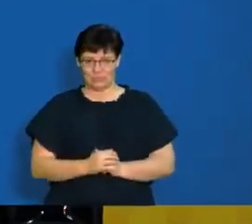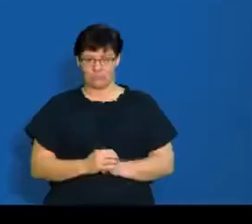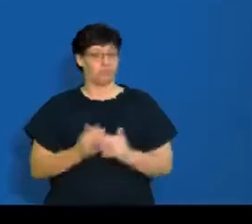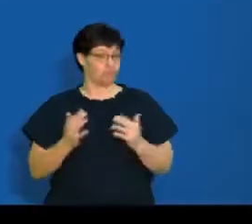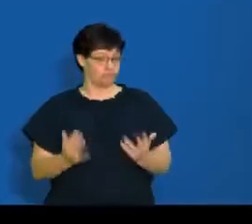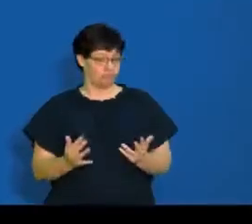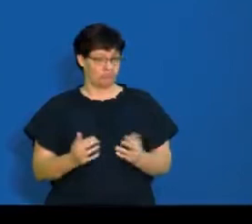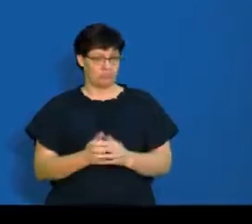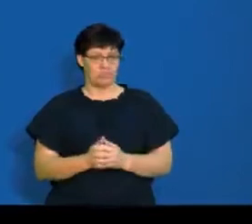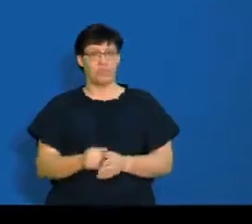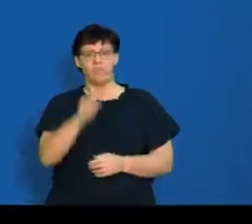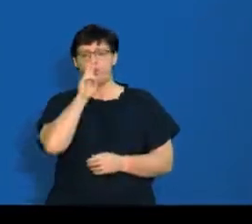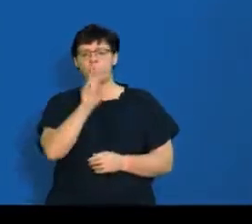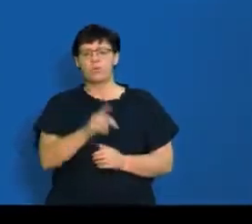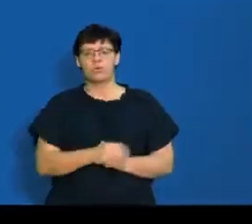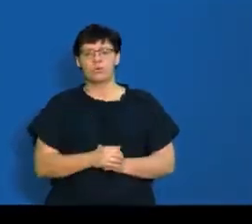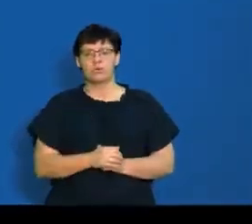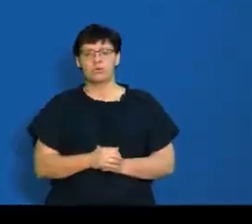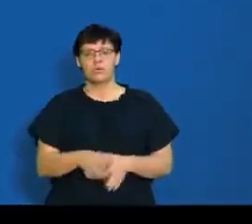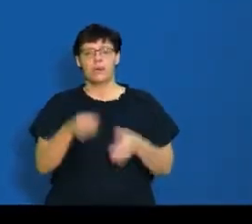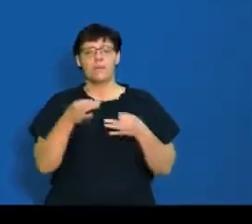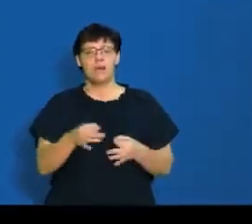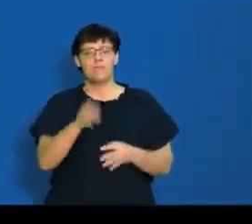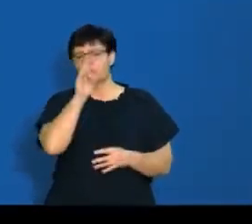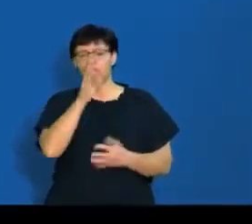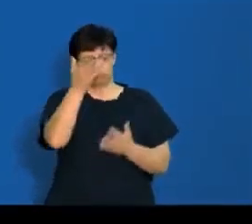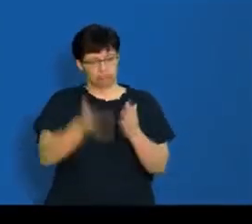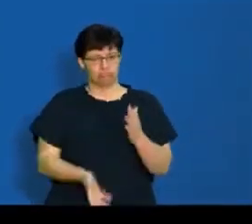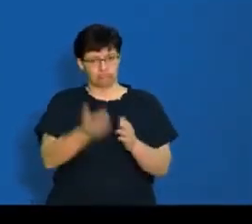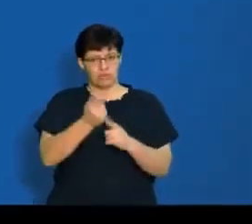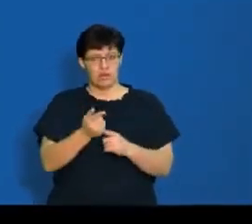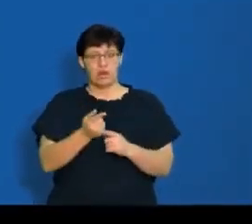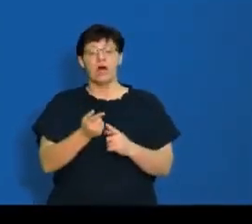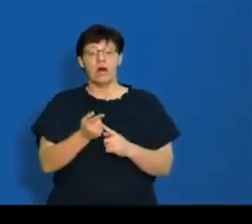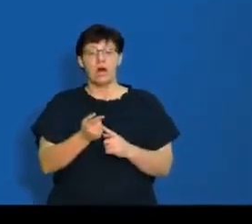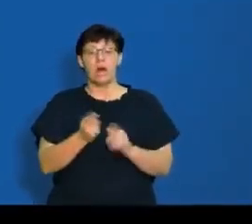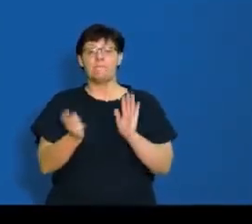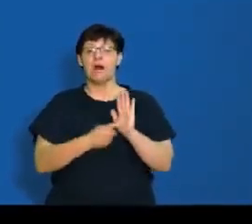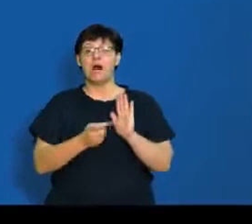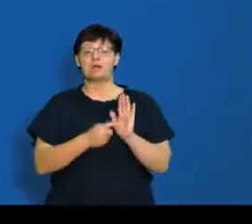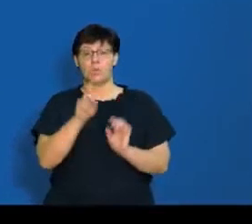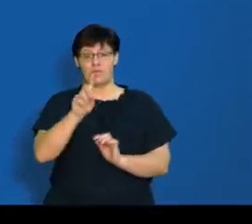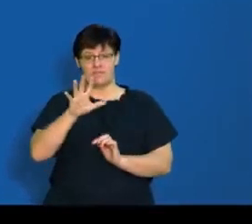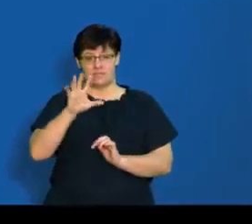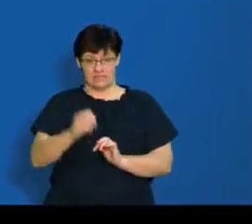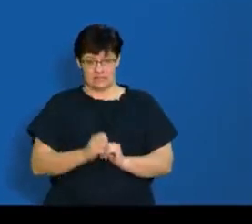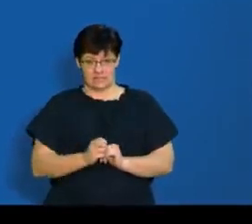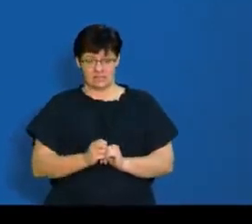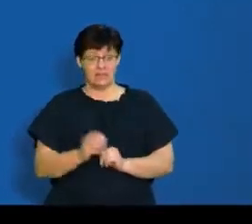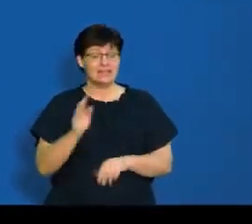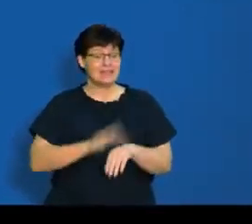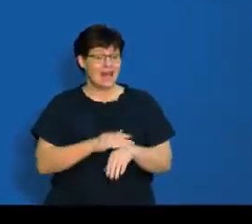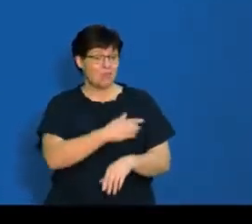So if we look at how the paper looks like, it is out of 150 marks, it's 3 hours